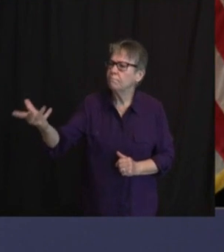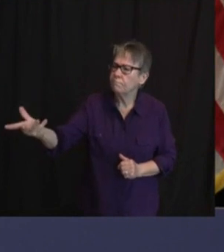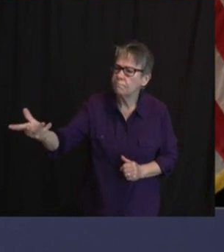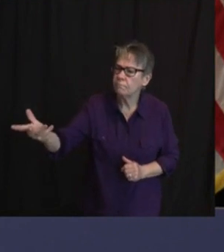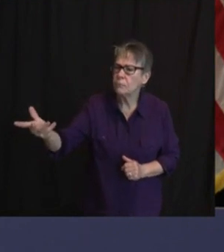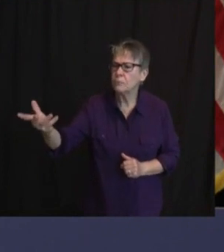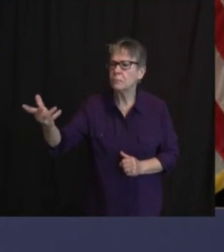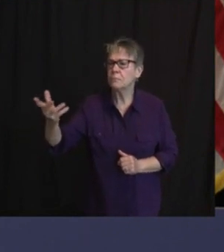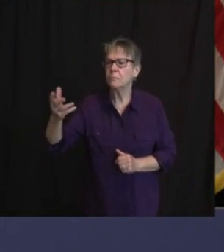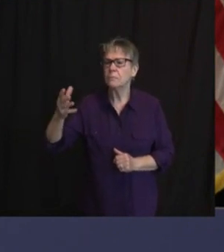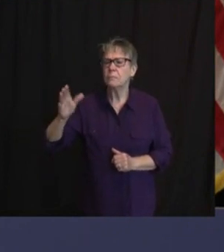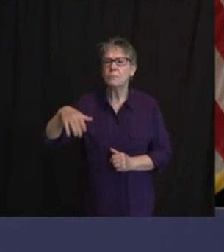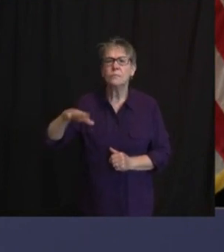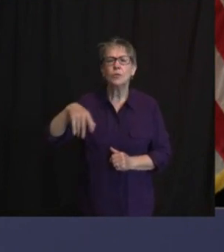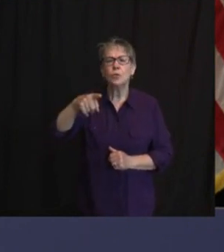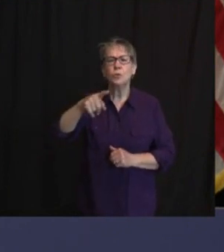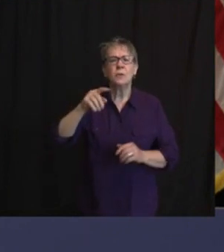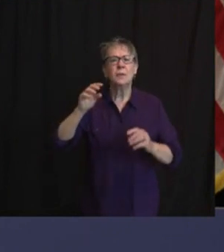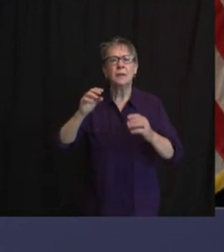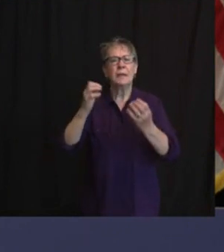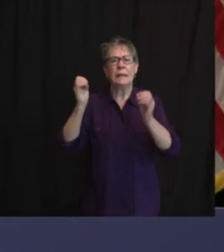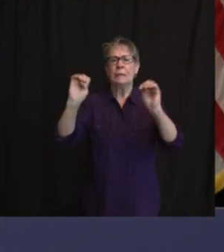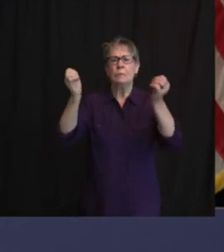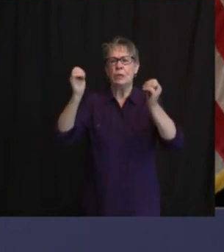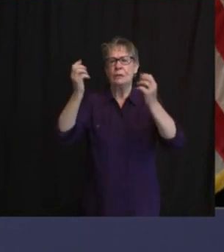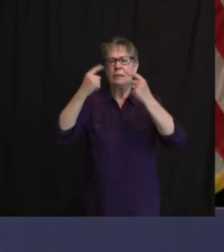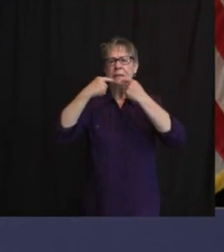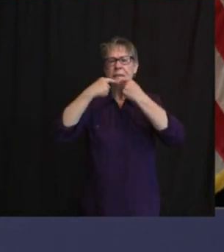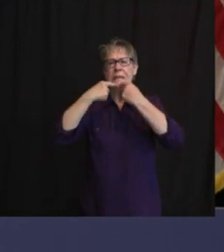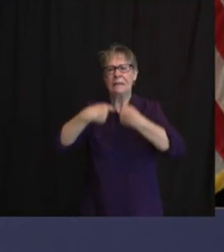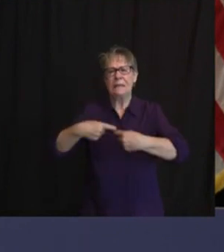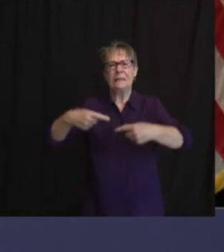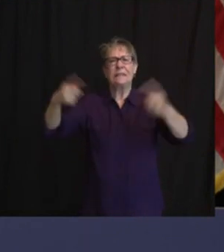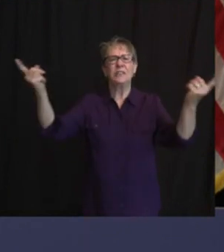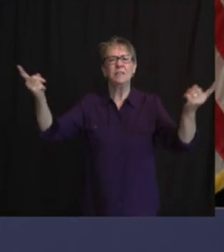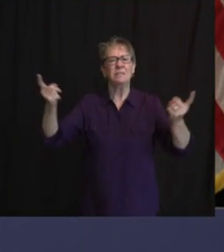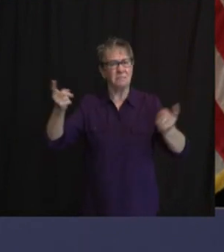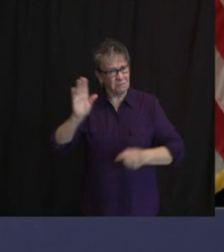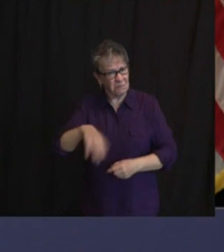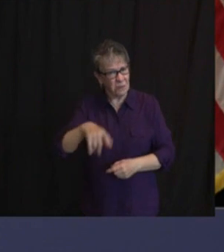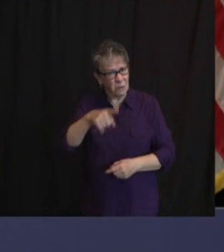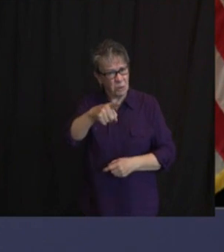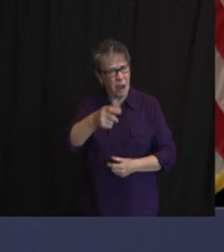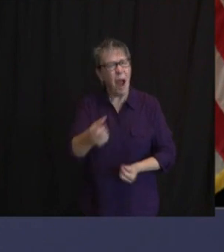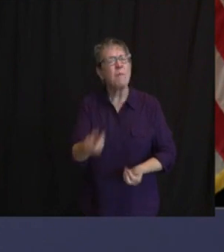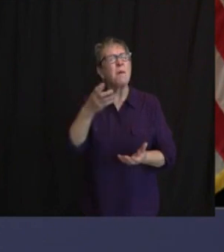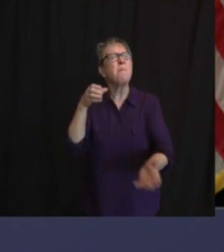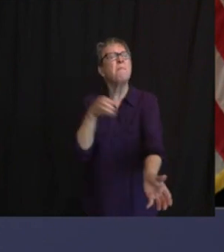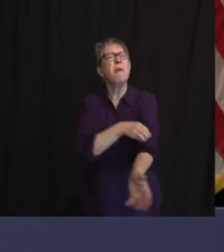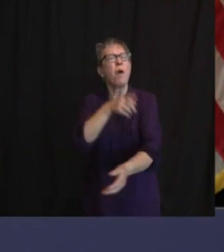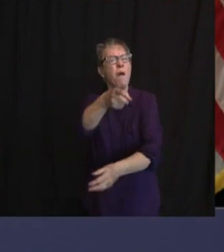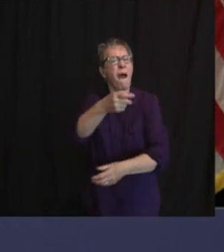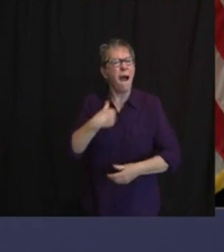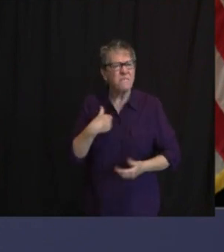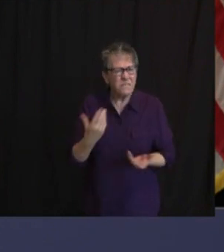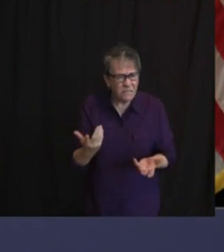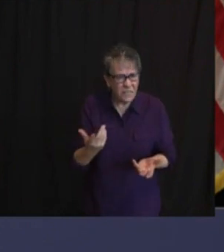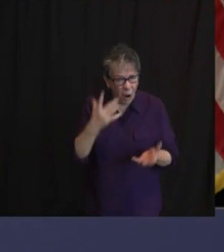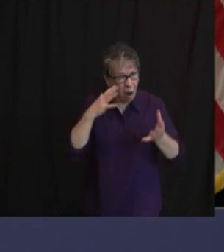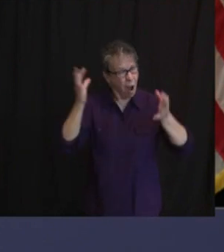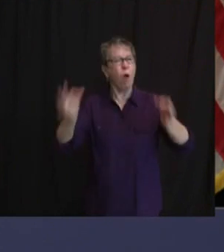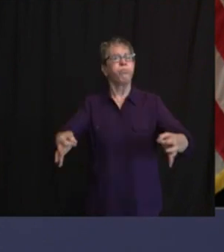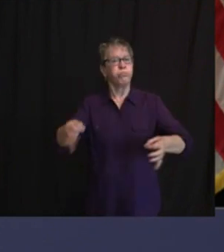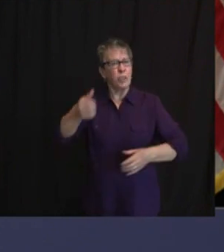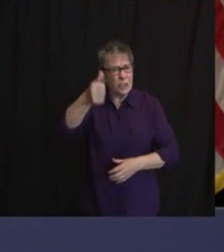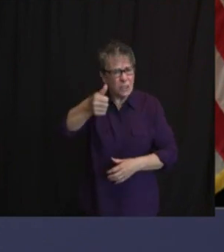declarations? Second, how can New Jerseyans accept having their economic freedom subject to the will of some of the out-of-state political operators on